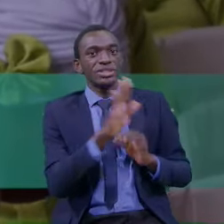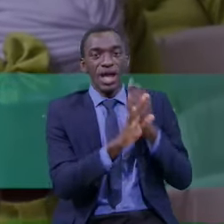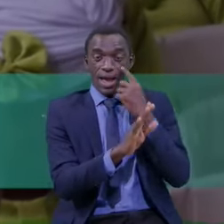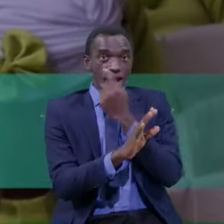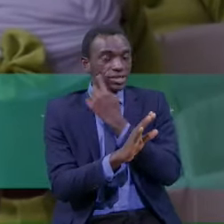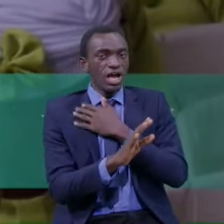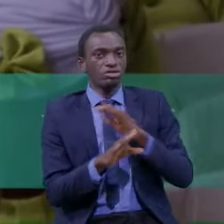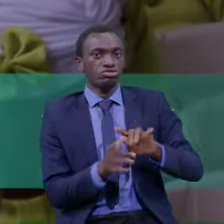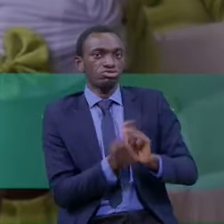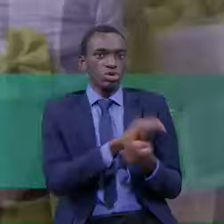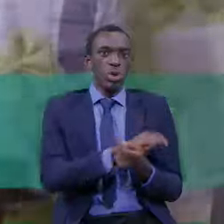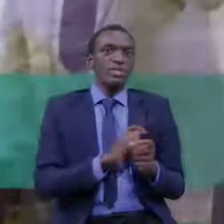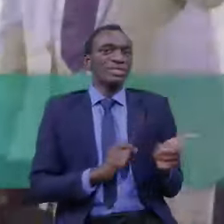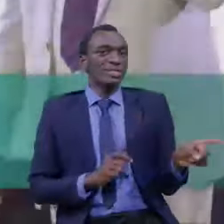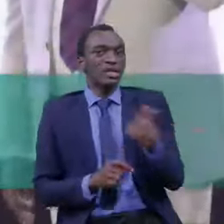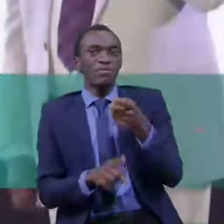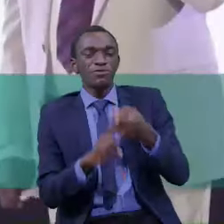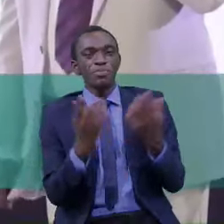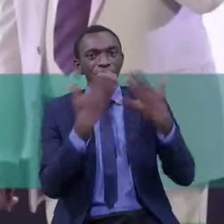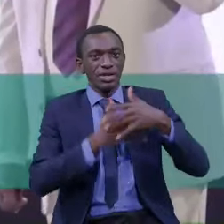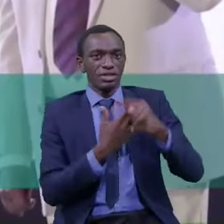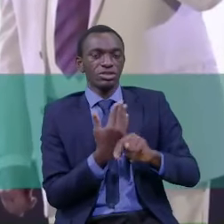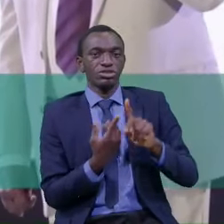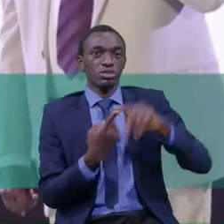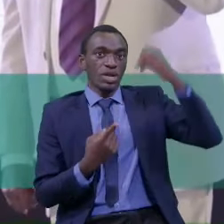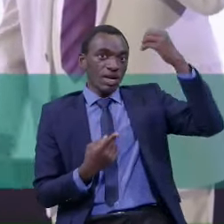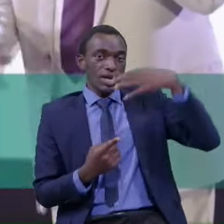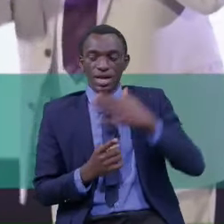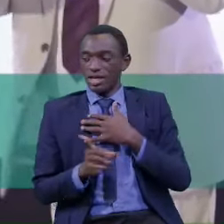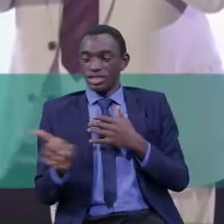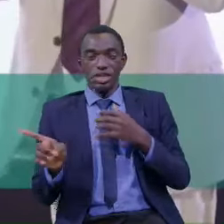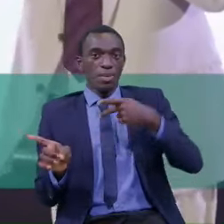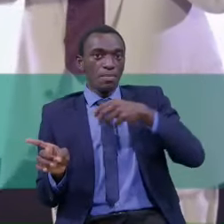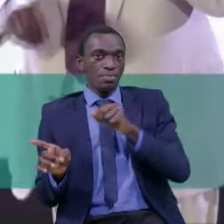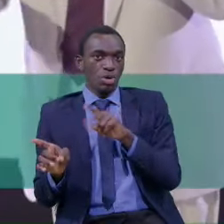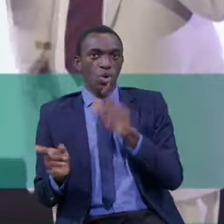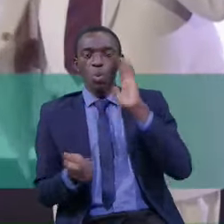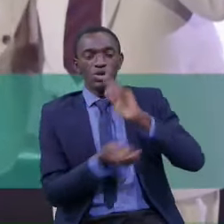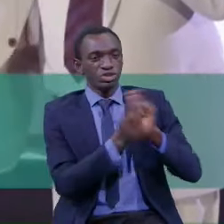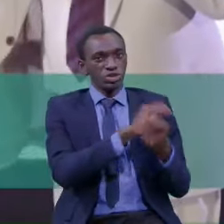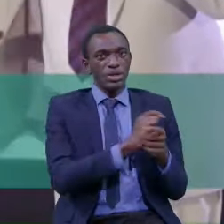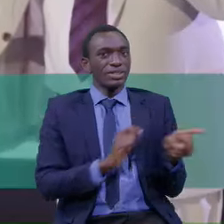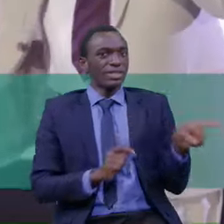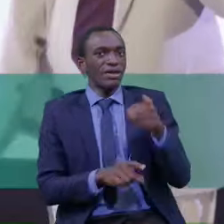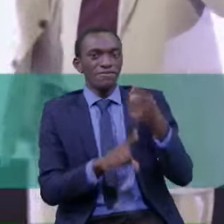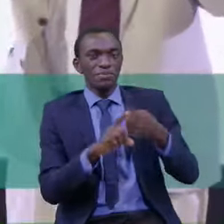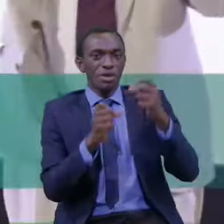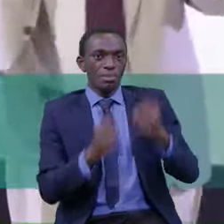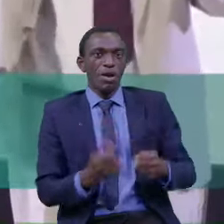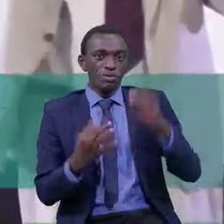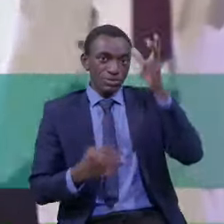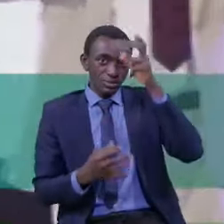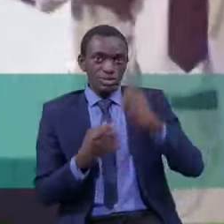will turn them from the power of Satan unto the power of God. And Paul the apostle went up